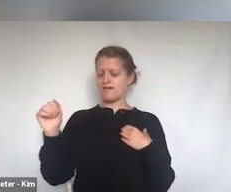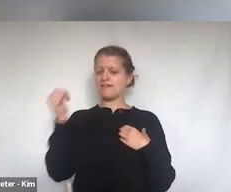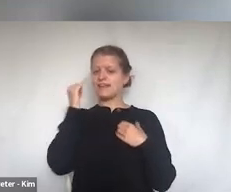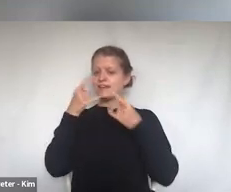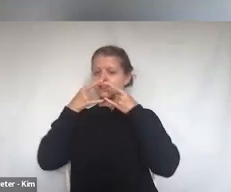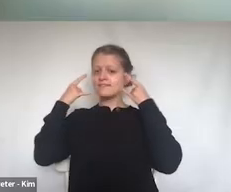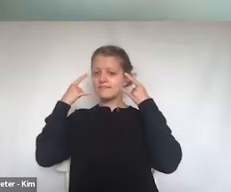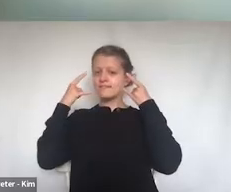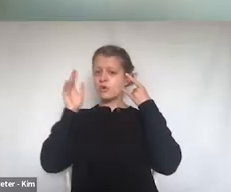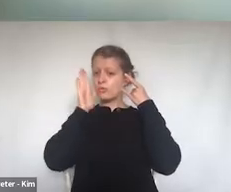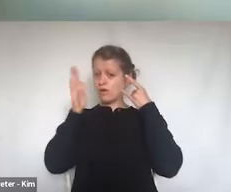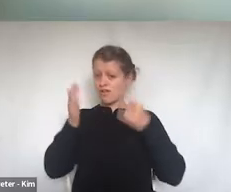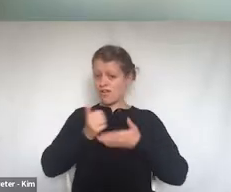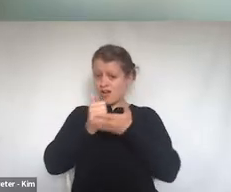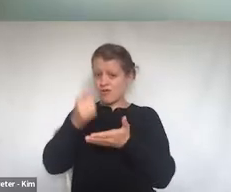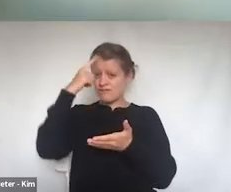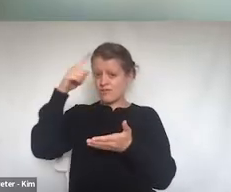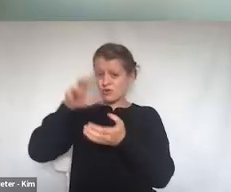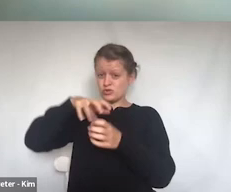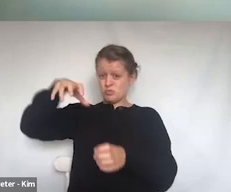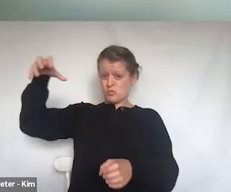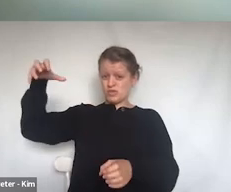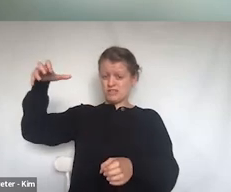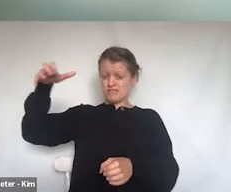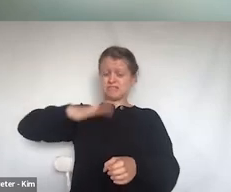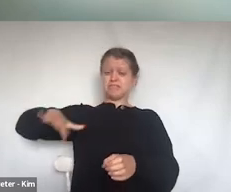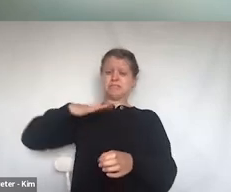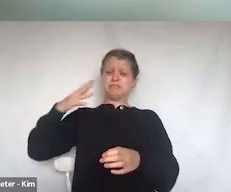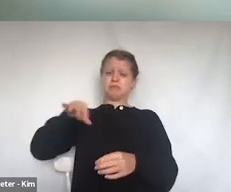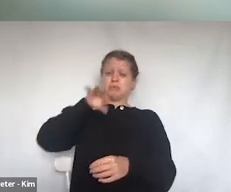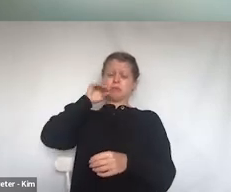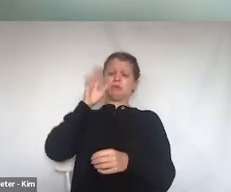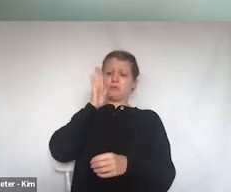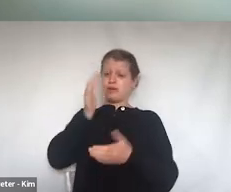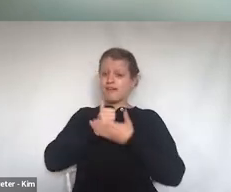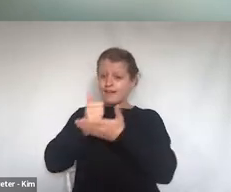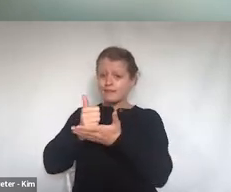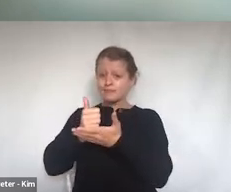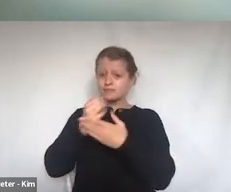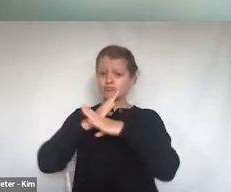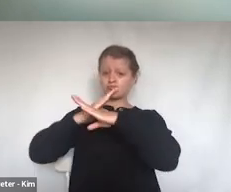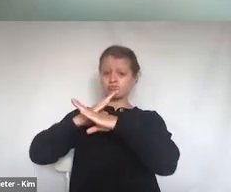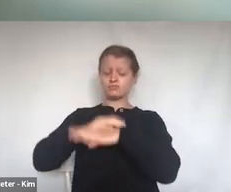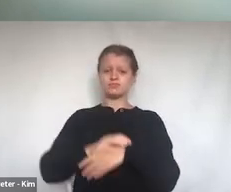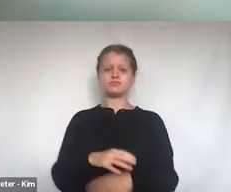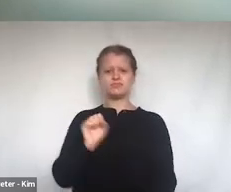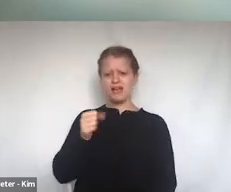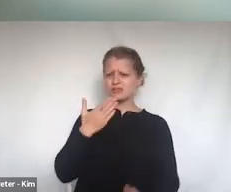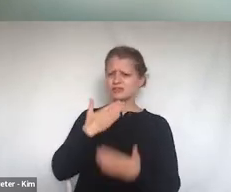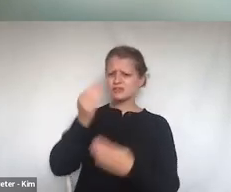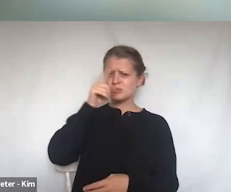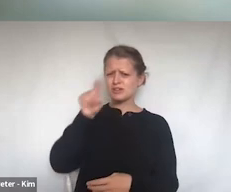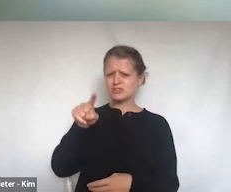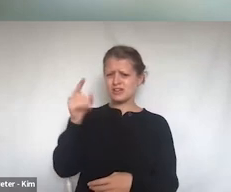environment? Great. Again, great question. And I know that many of us now, having used masks over the course of the